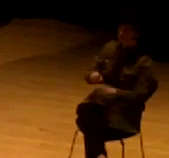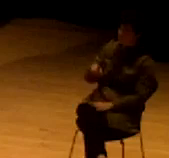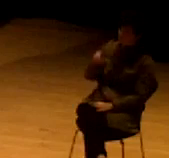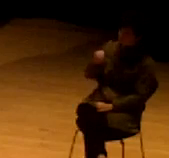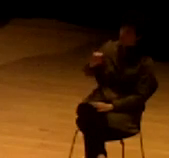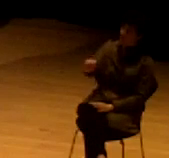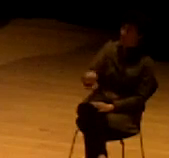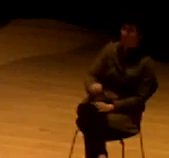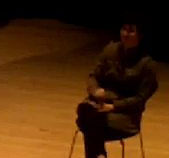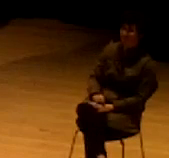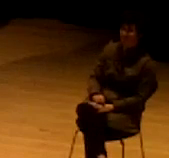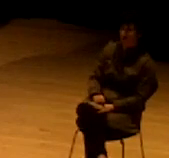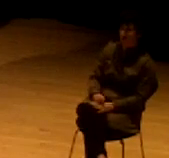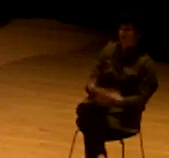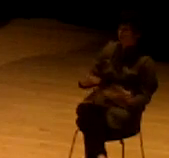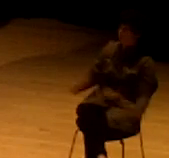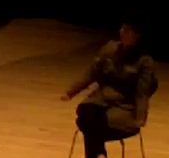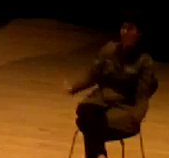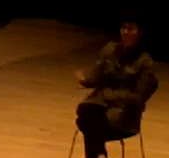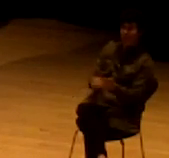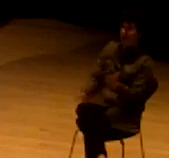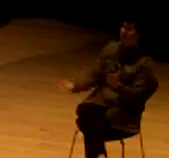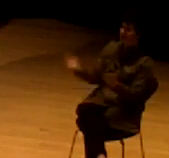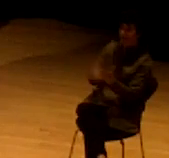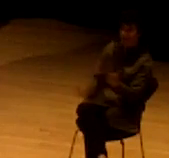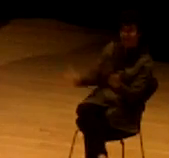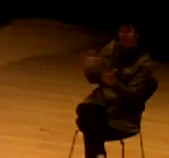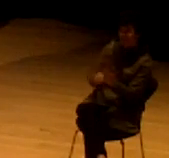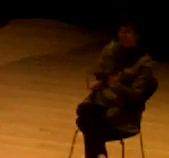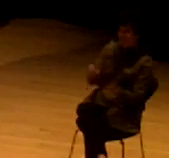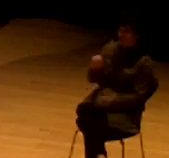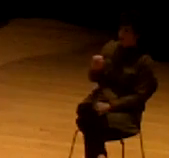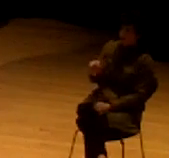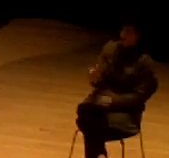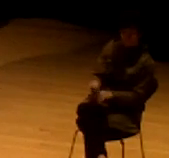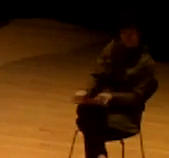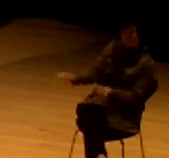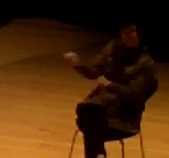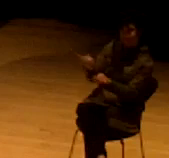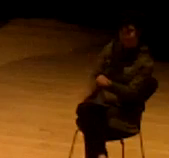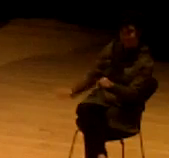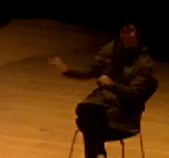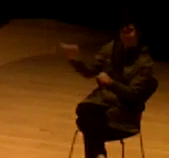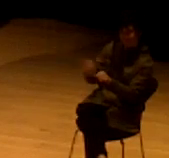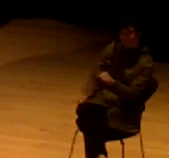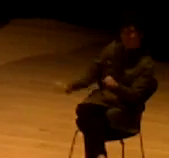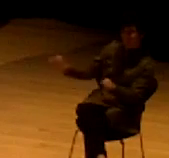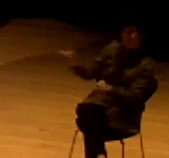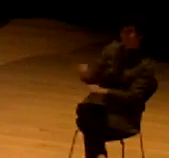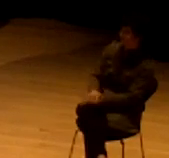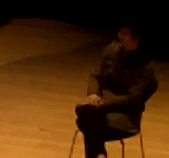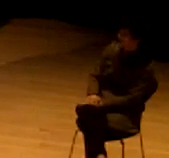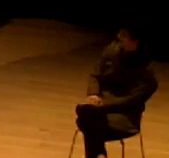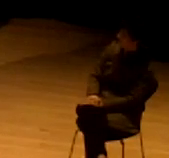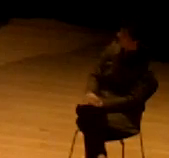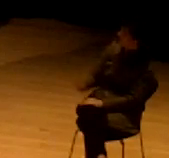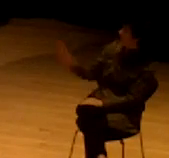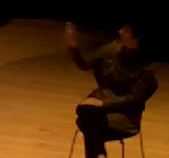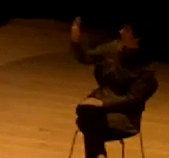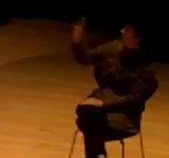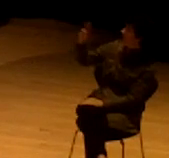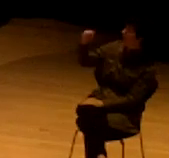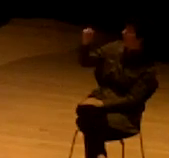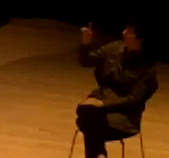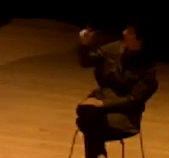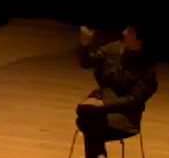You had to read the script every night. Oh, well, that was the structure. That was amazing. I mean, that actually, goodbye, Margot. You were great. Yes.